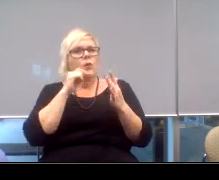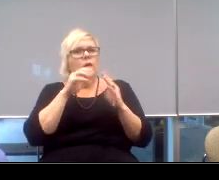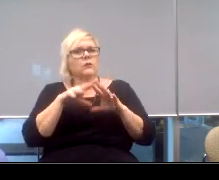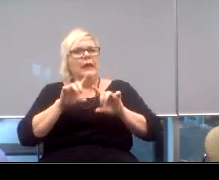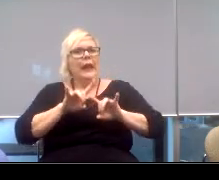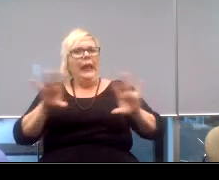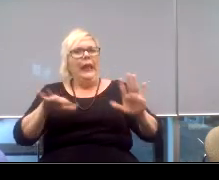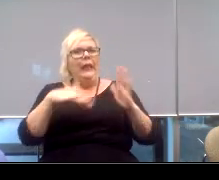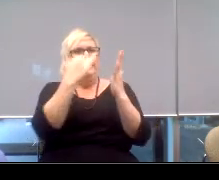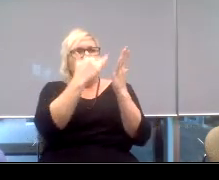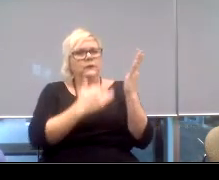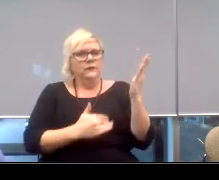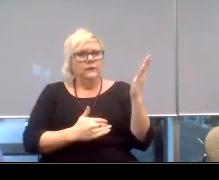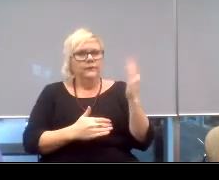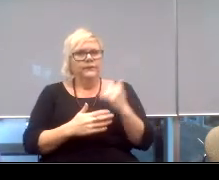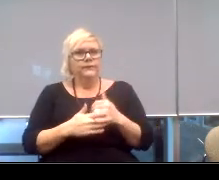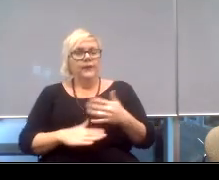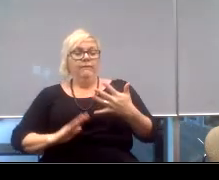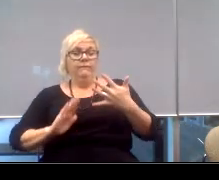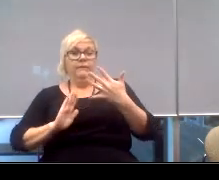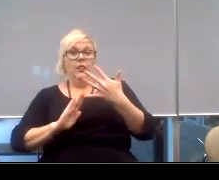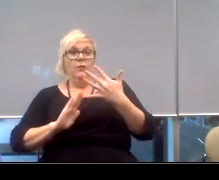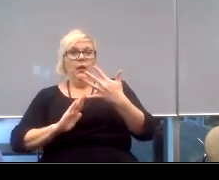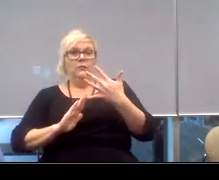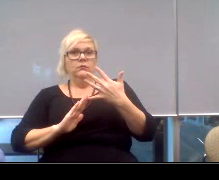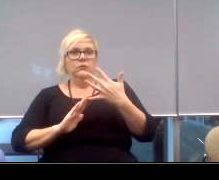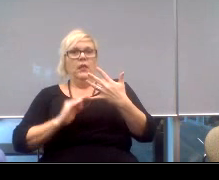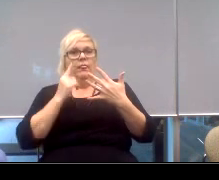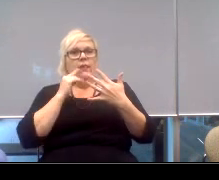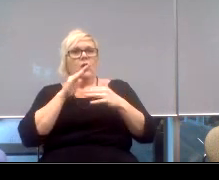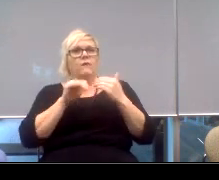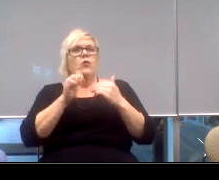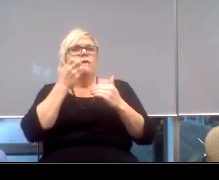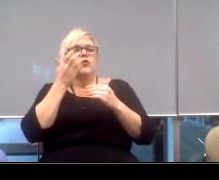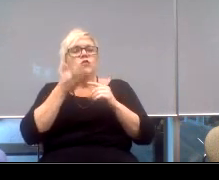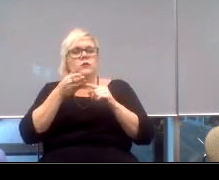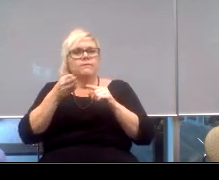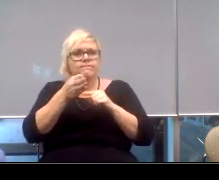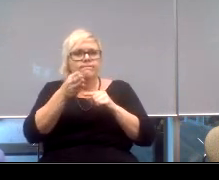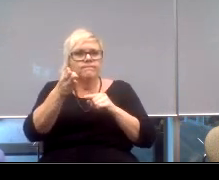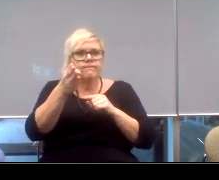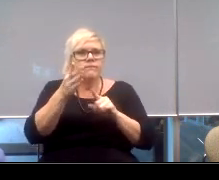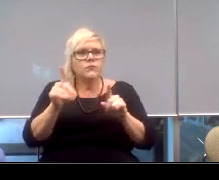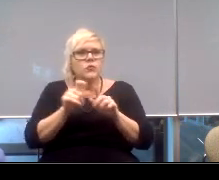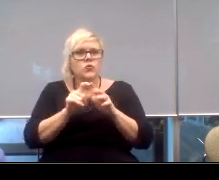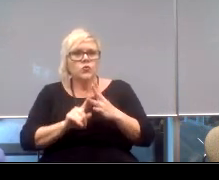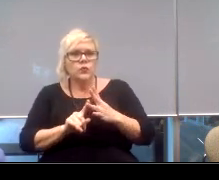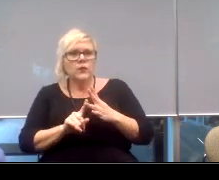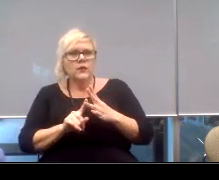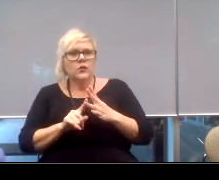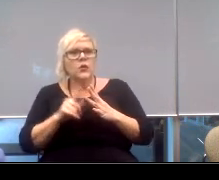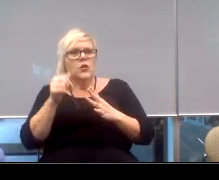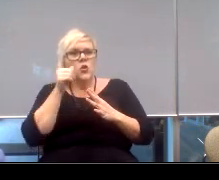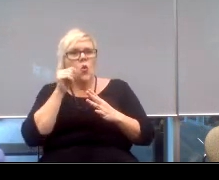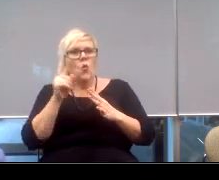Build your roadmap, understand the big picture, understand your customers, take stock of your business and know the rules and